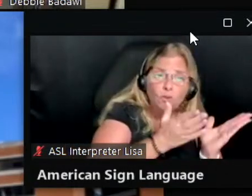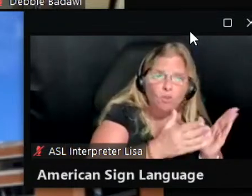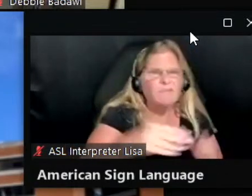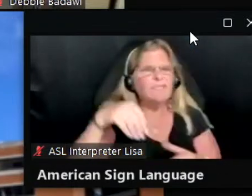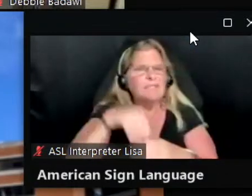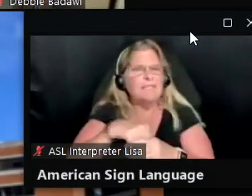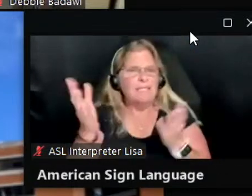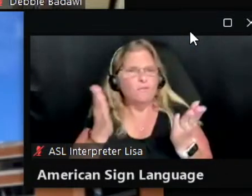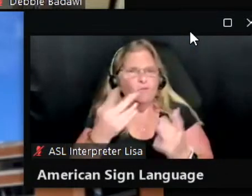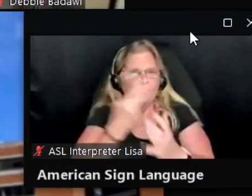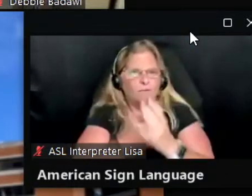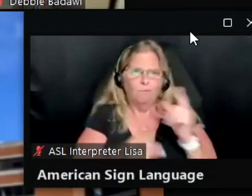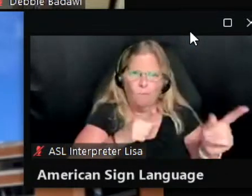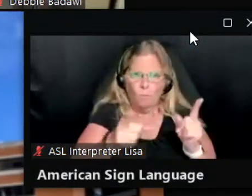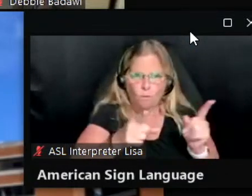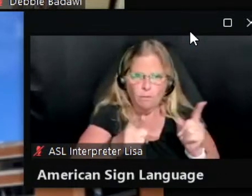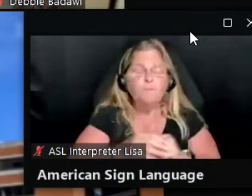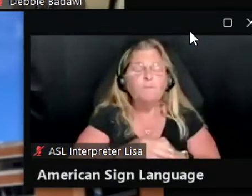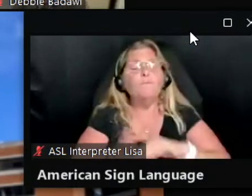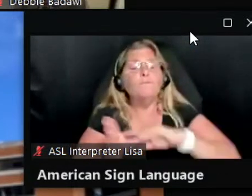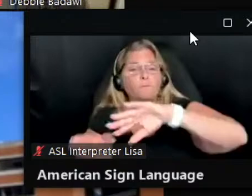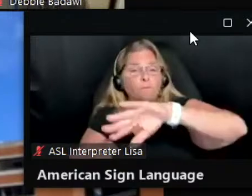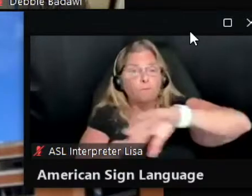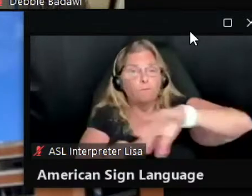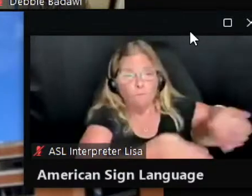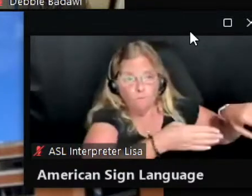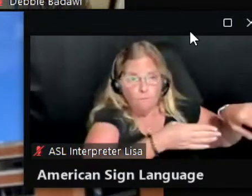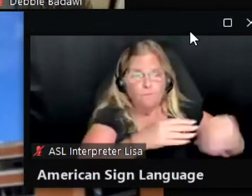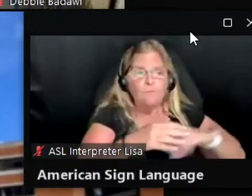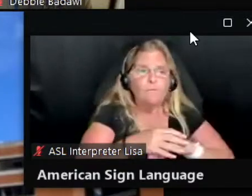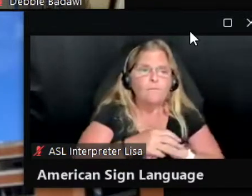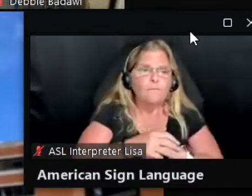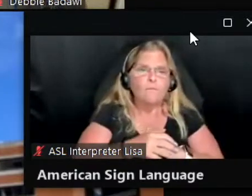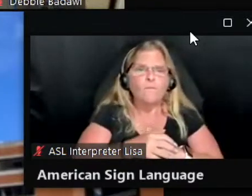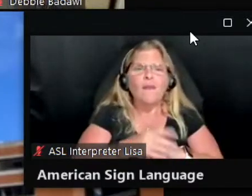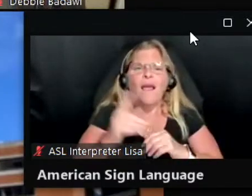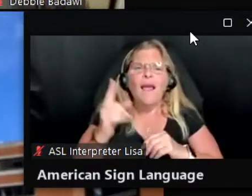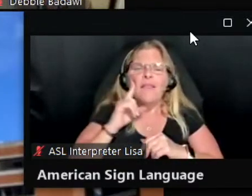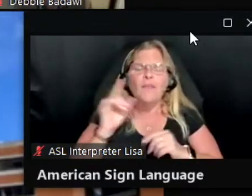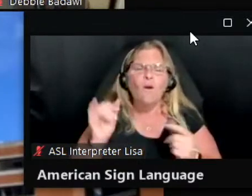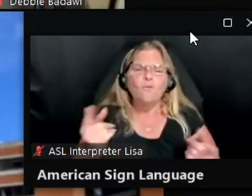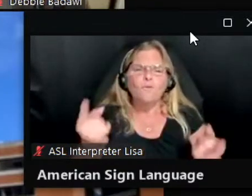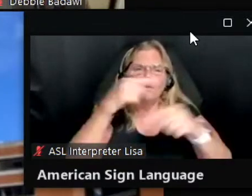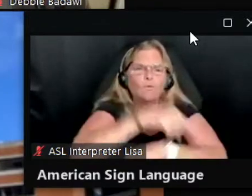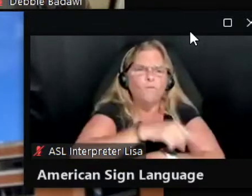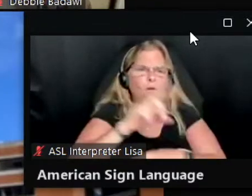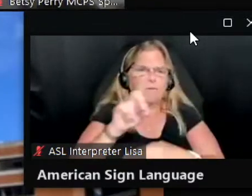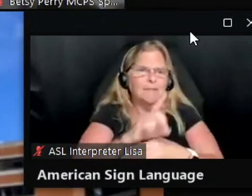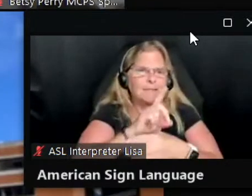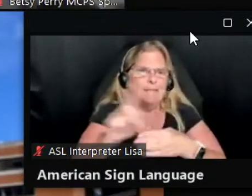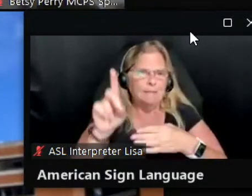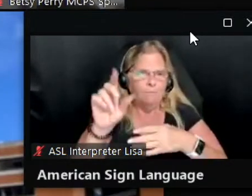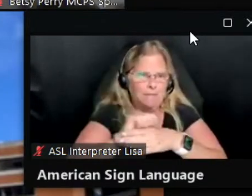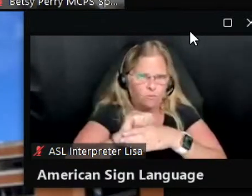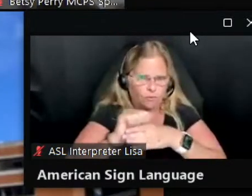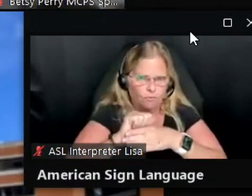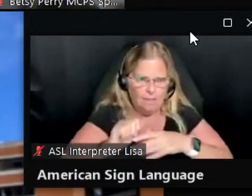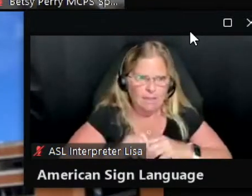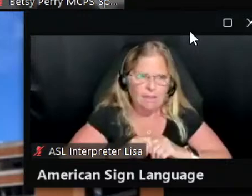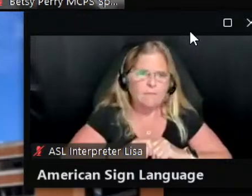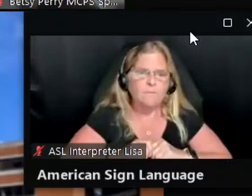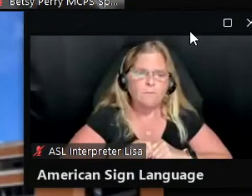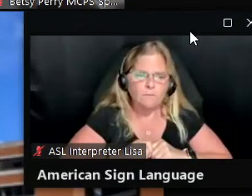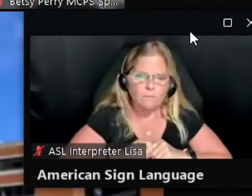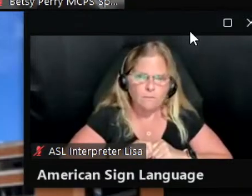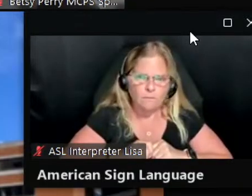other thing I would say is that the importance of cross-discipline training. And I know right now we